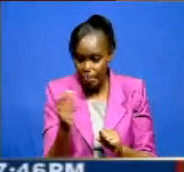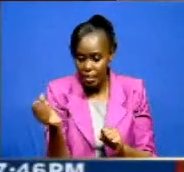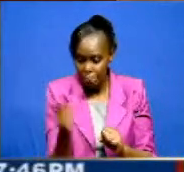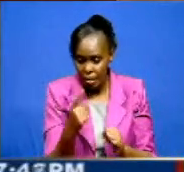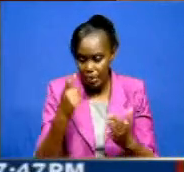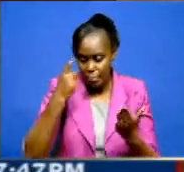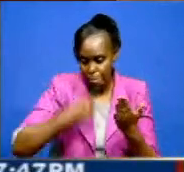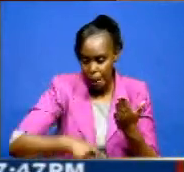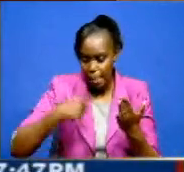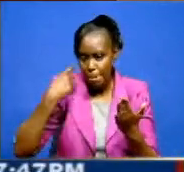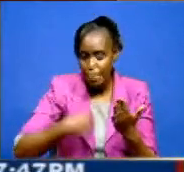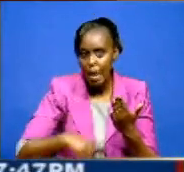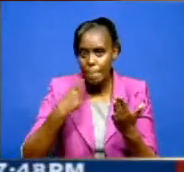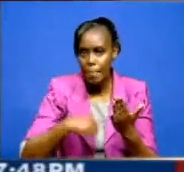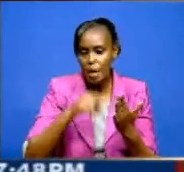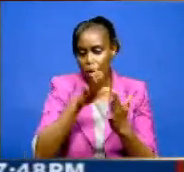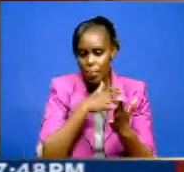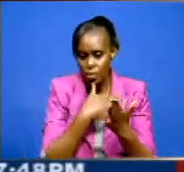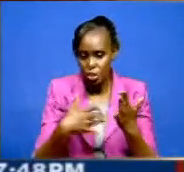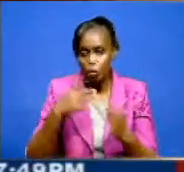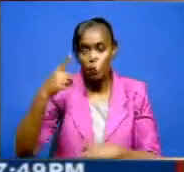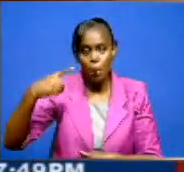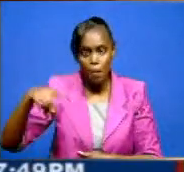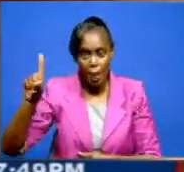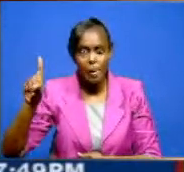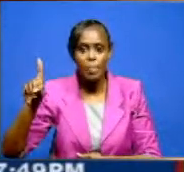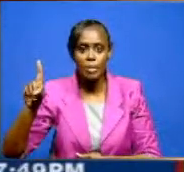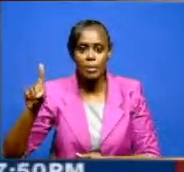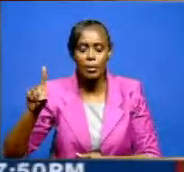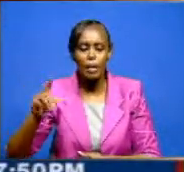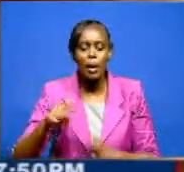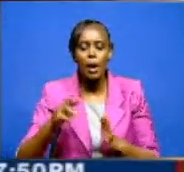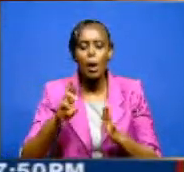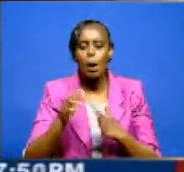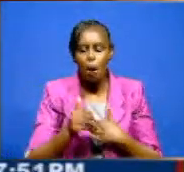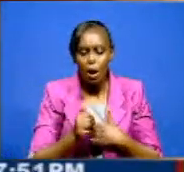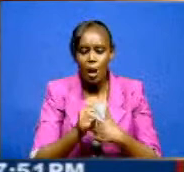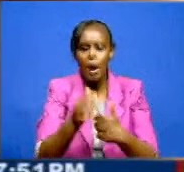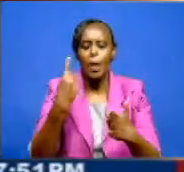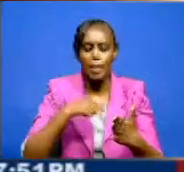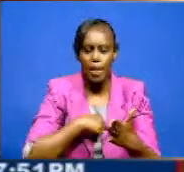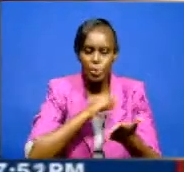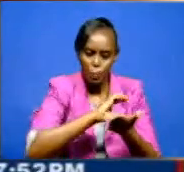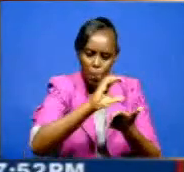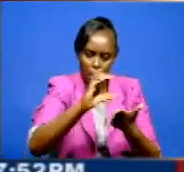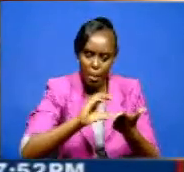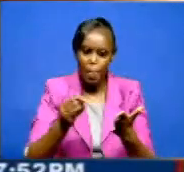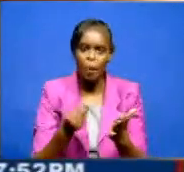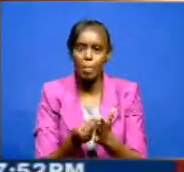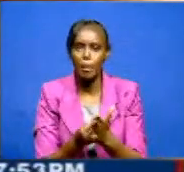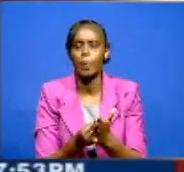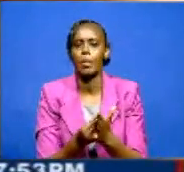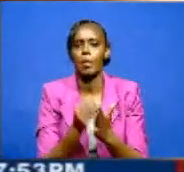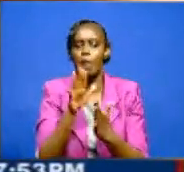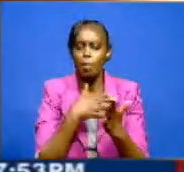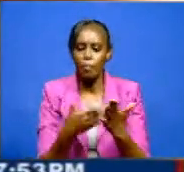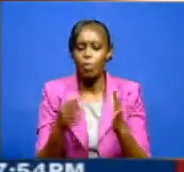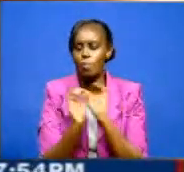that the schedule that we pass is the guideline for release of money and not any other framework.